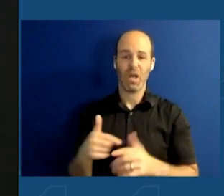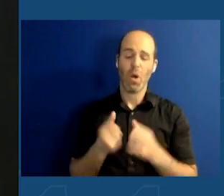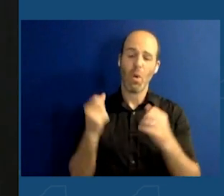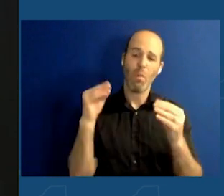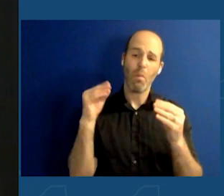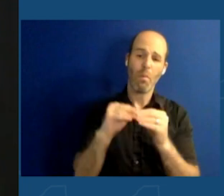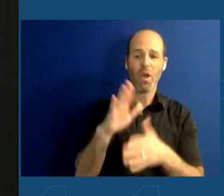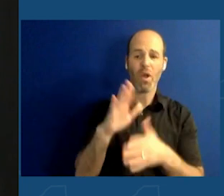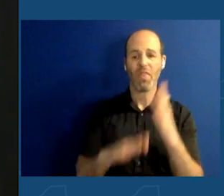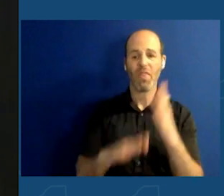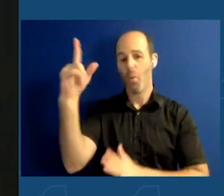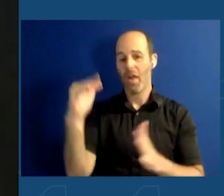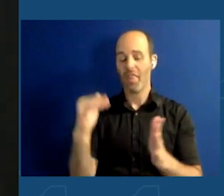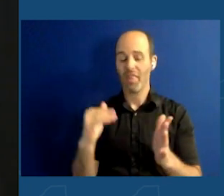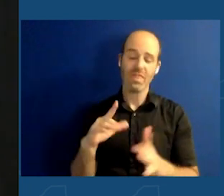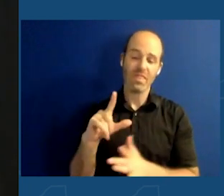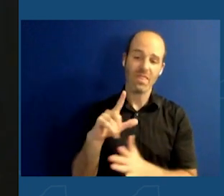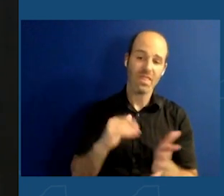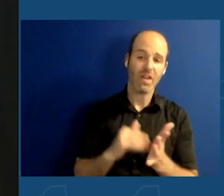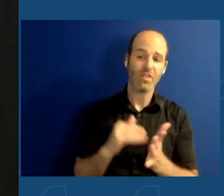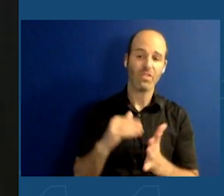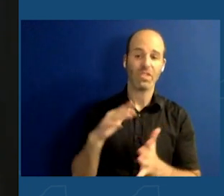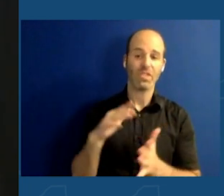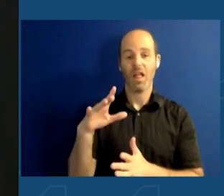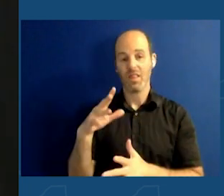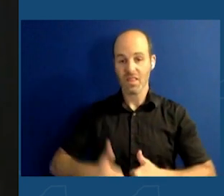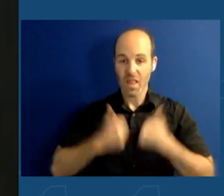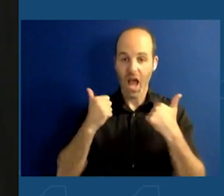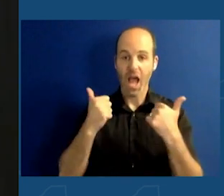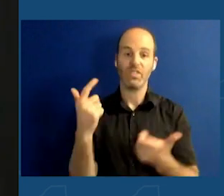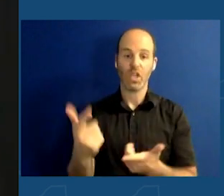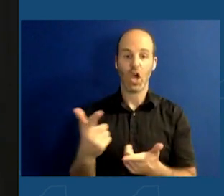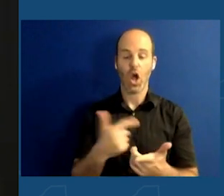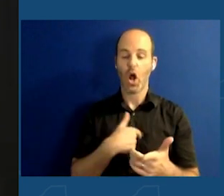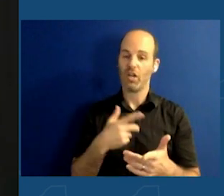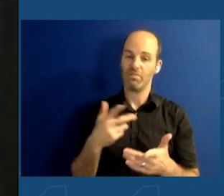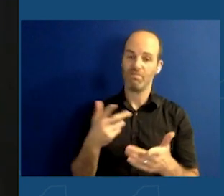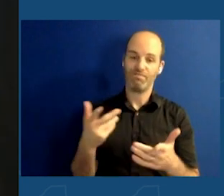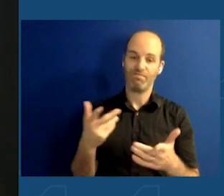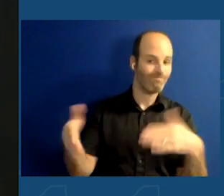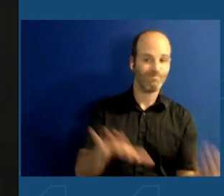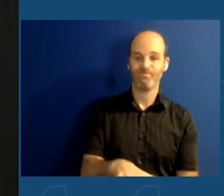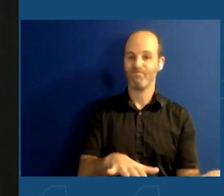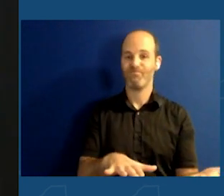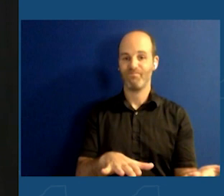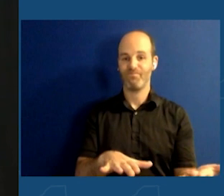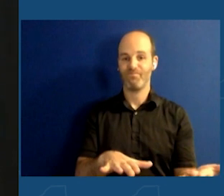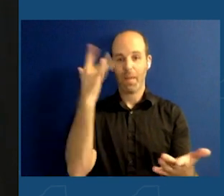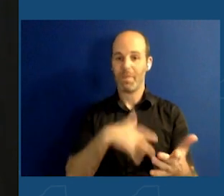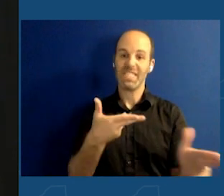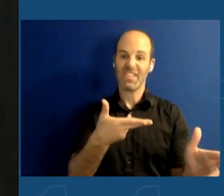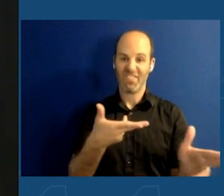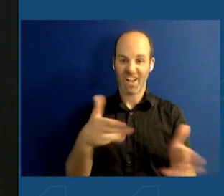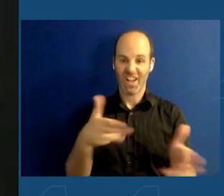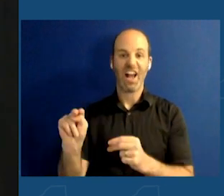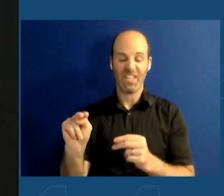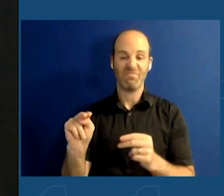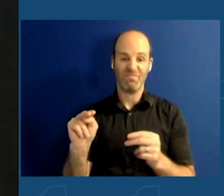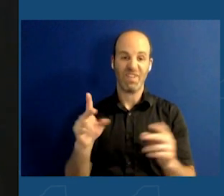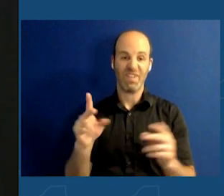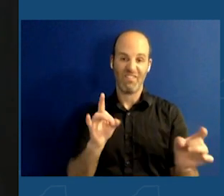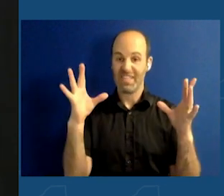tragically brought to an end by gun violence in individual incidents that don't make national headlines. This